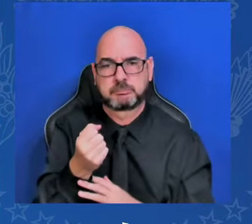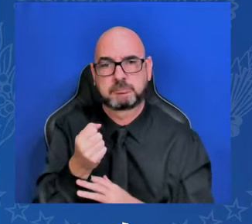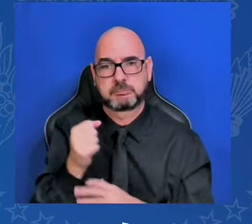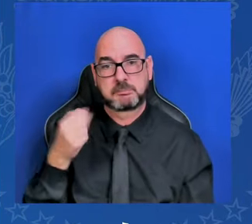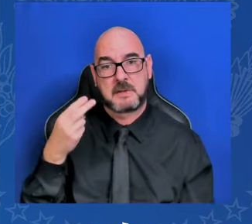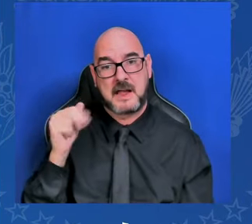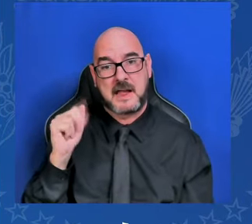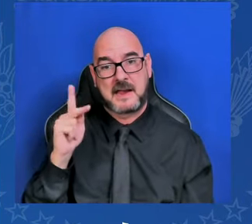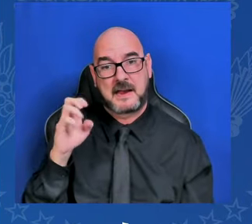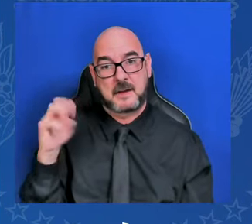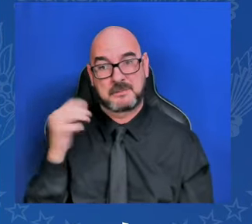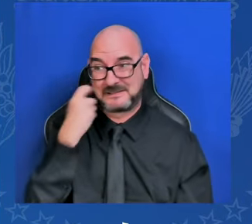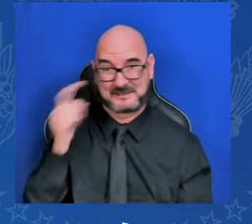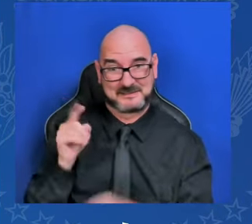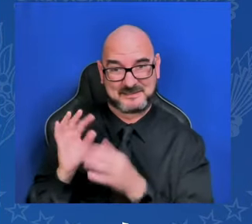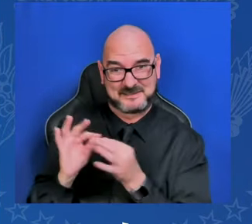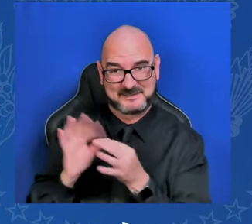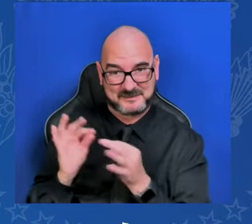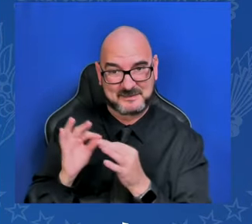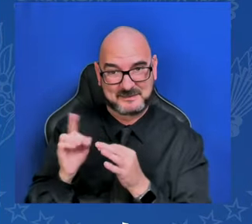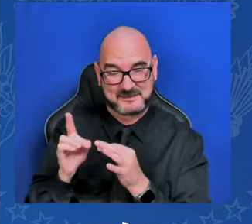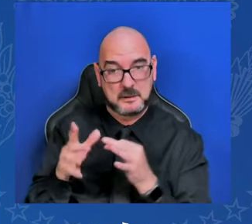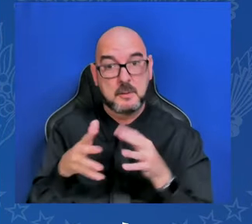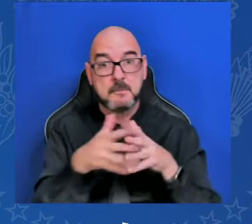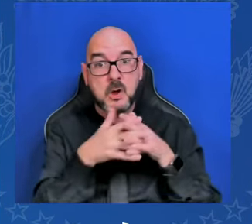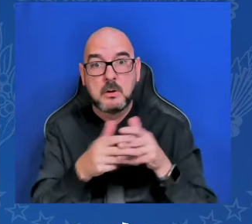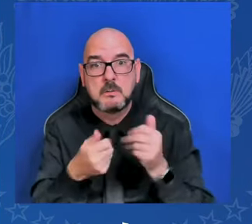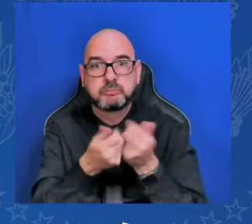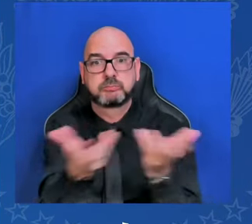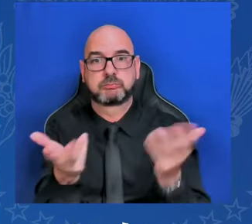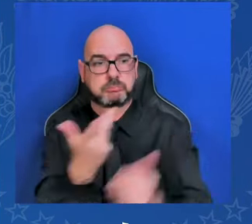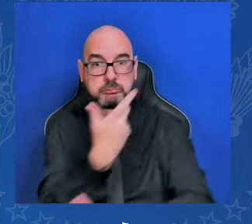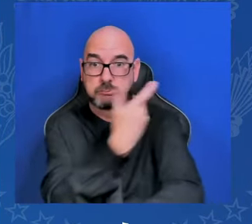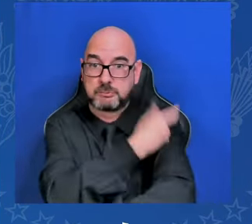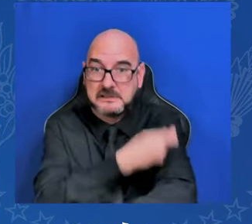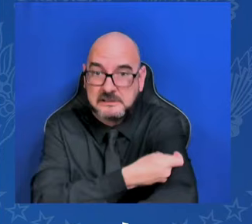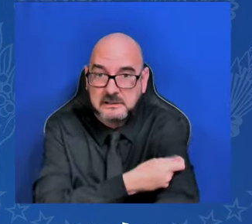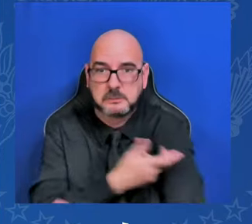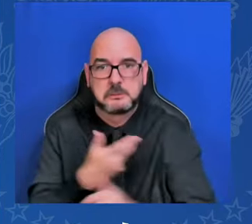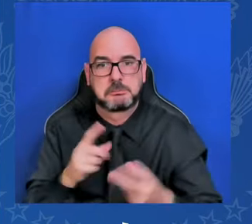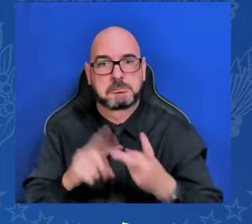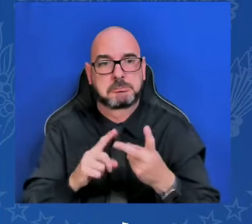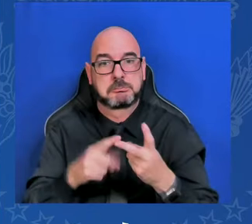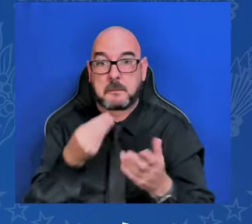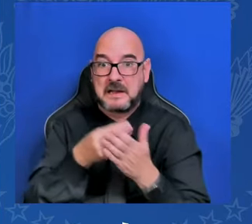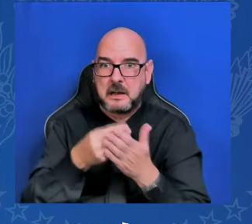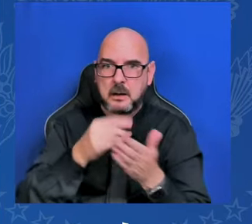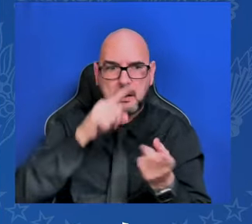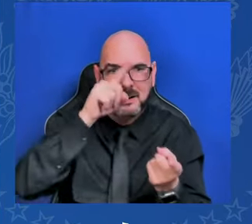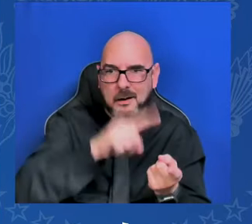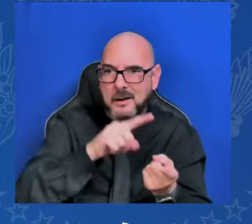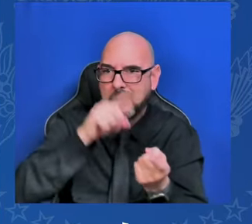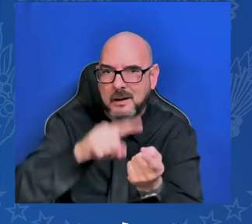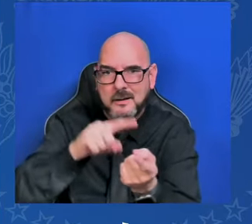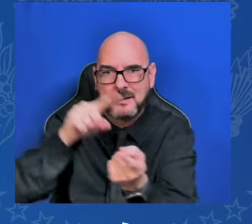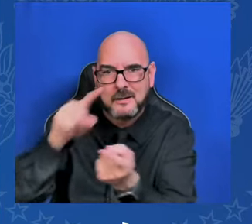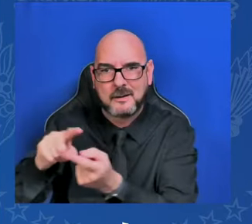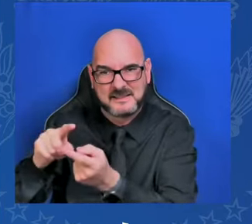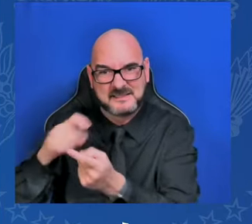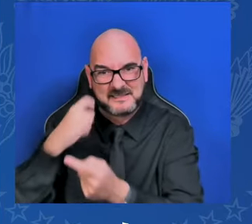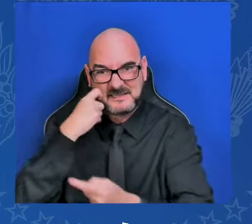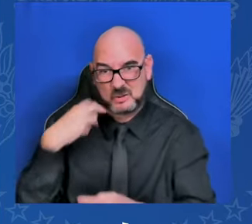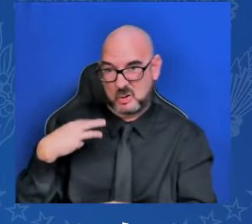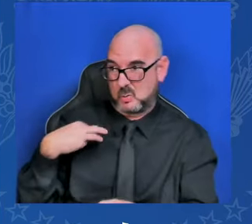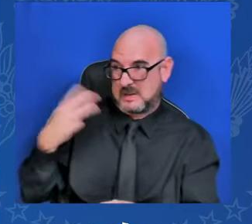America, bringing prices down and delivering every day for everyday Americans. Recent Washington Post headline, never thought I'd see this for a Democrat,